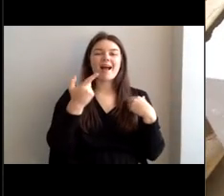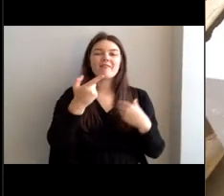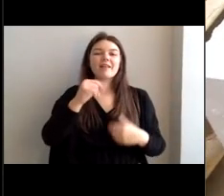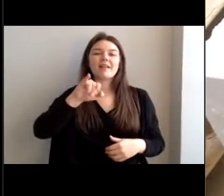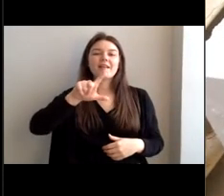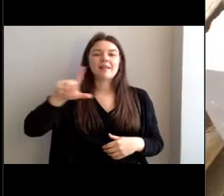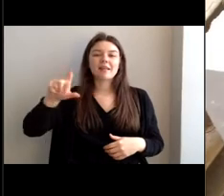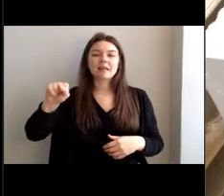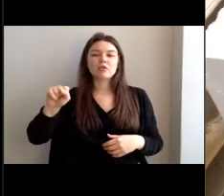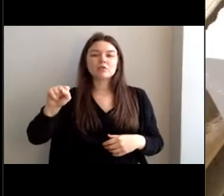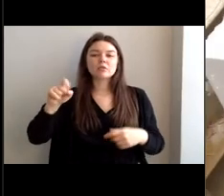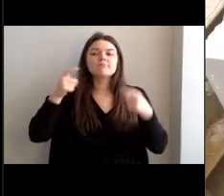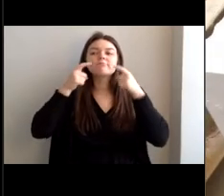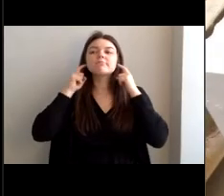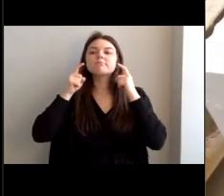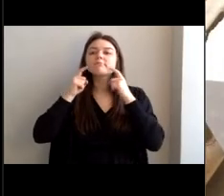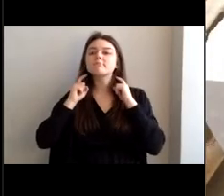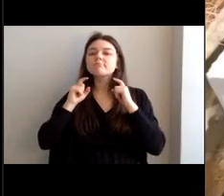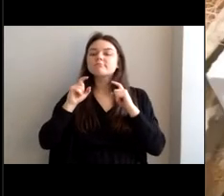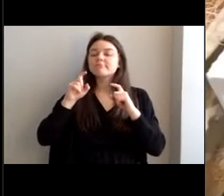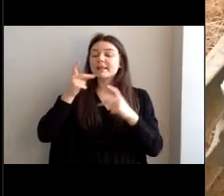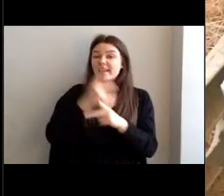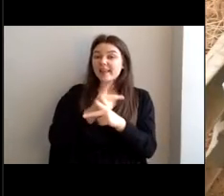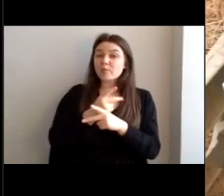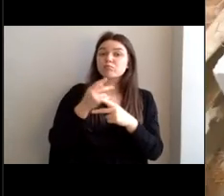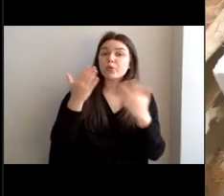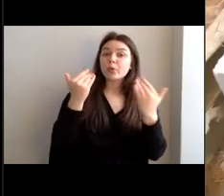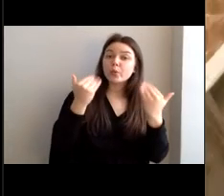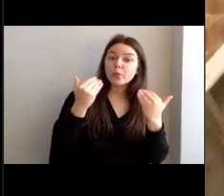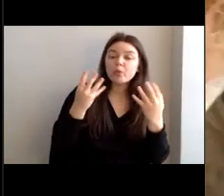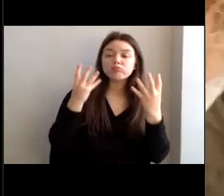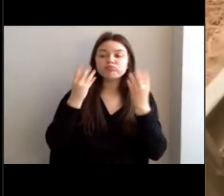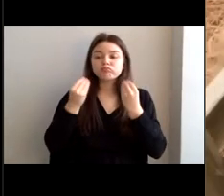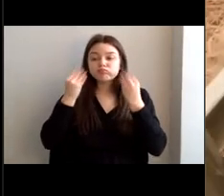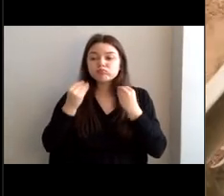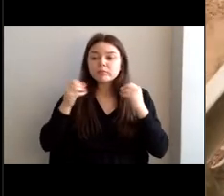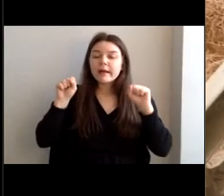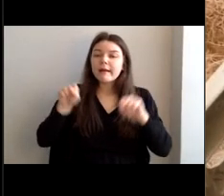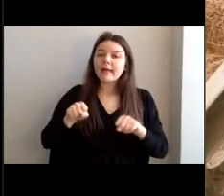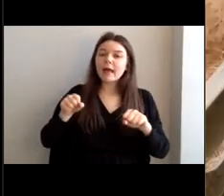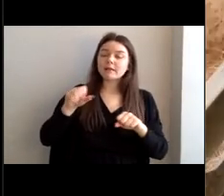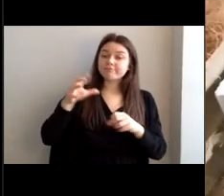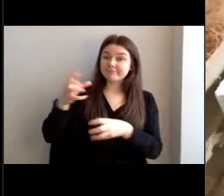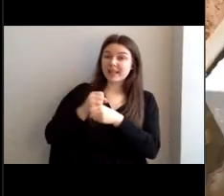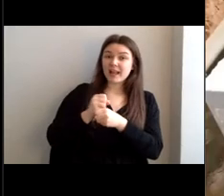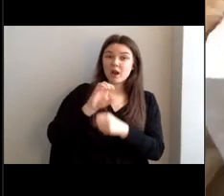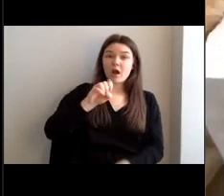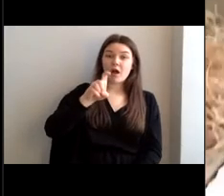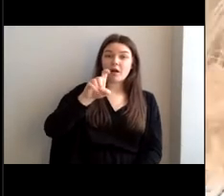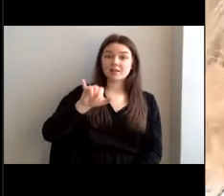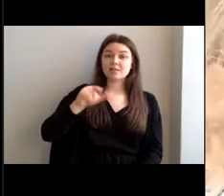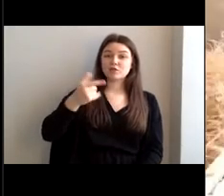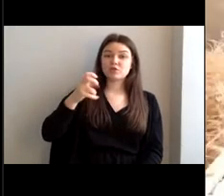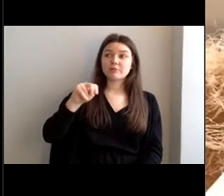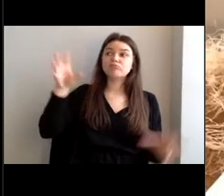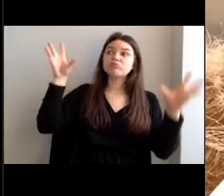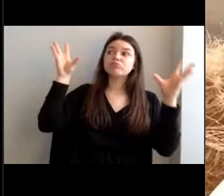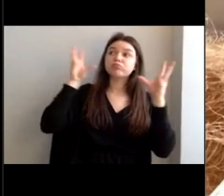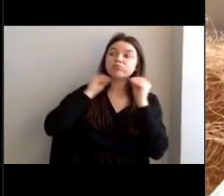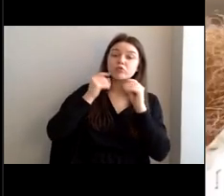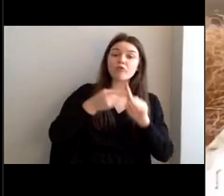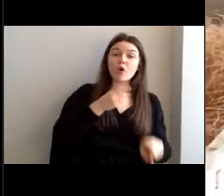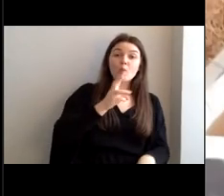those gills are kept cool and moist, then they can remove oxygen from seawater, but also from the air. So lobsters can actually survive